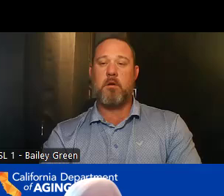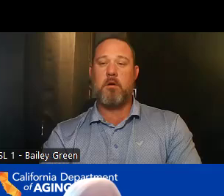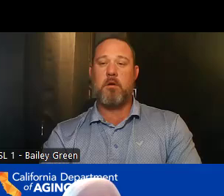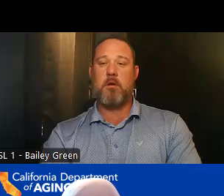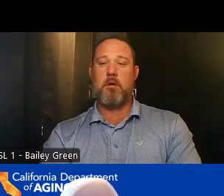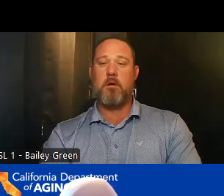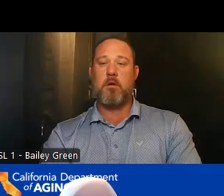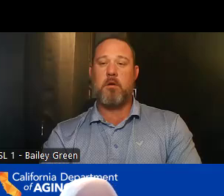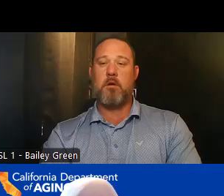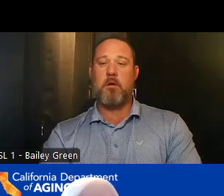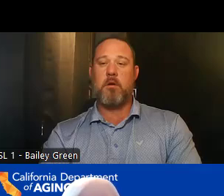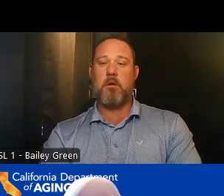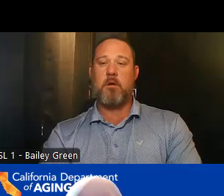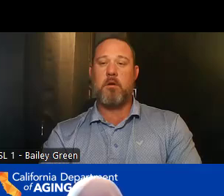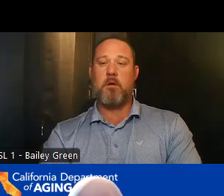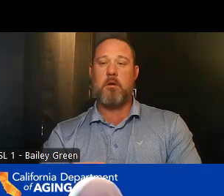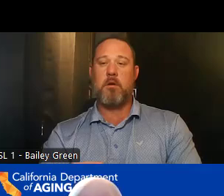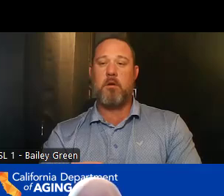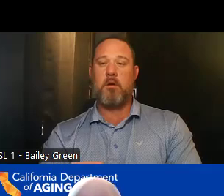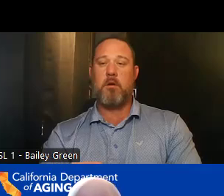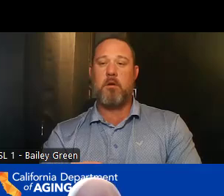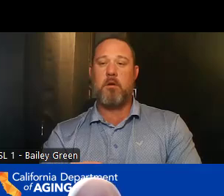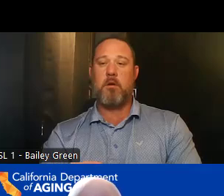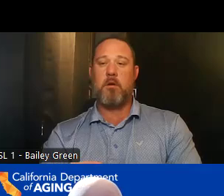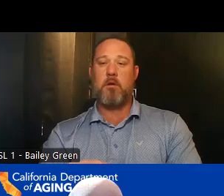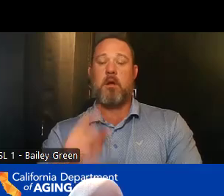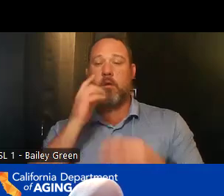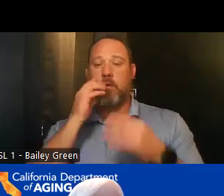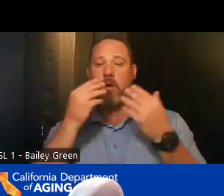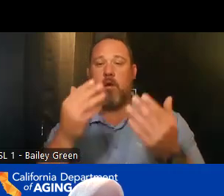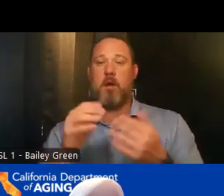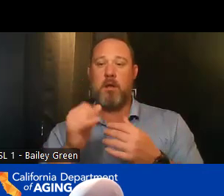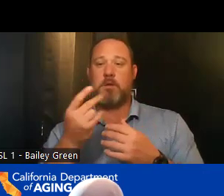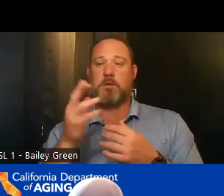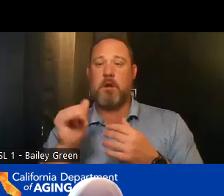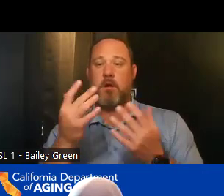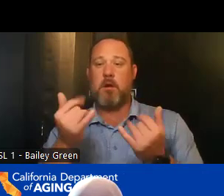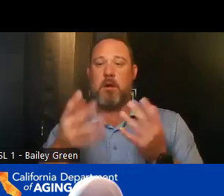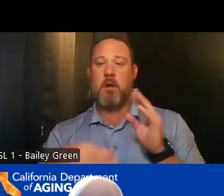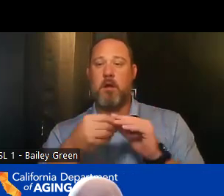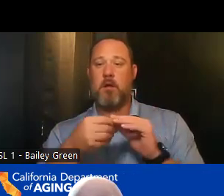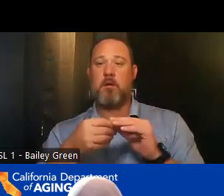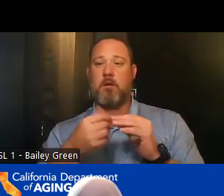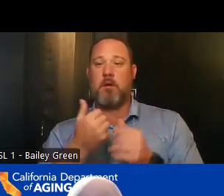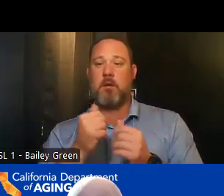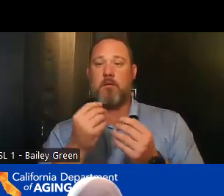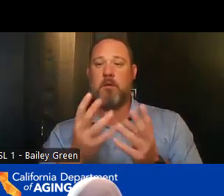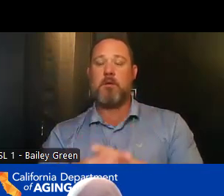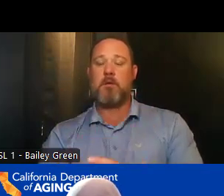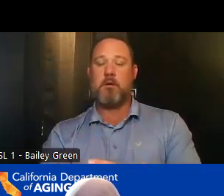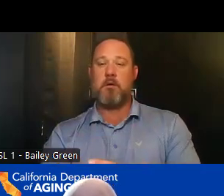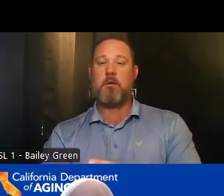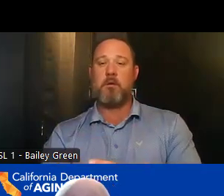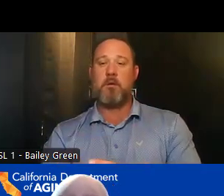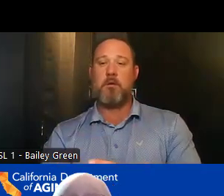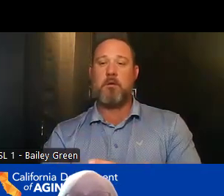So I think we can go ahead. Sarah, would you like to provide any